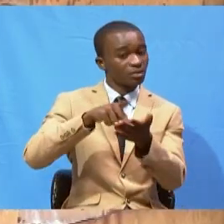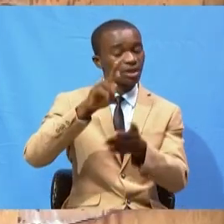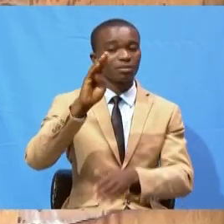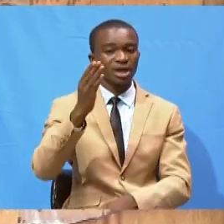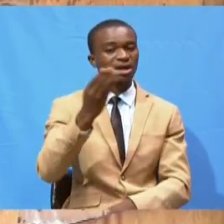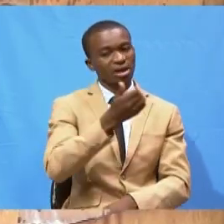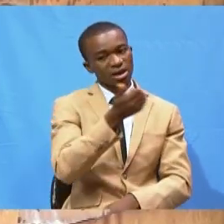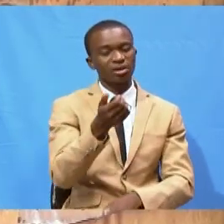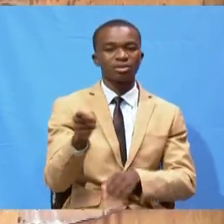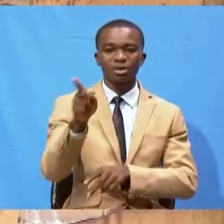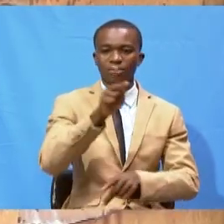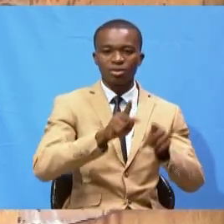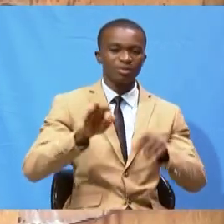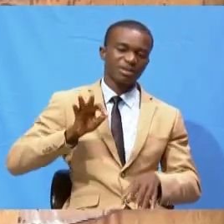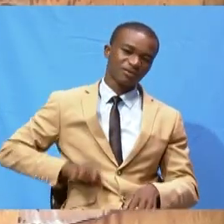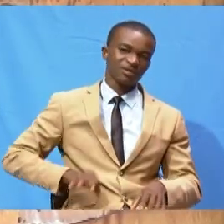the revolving fund